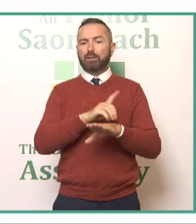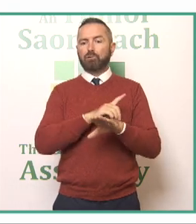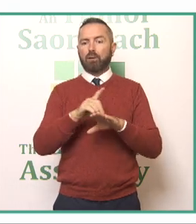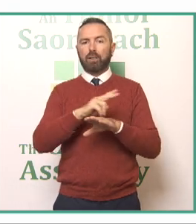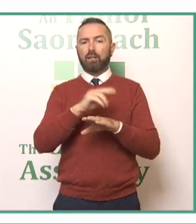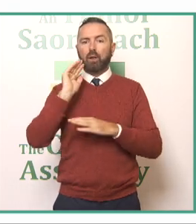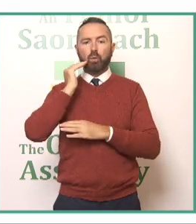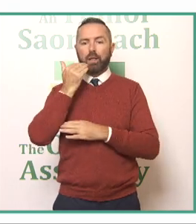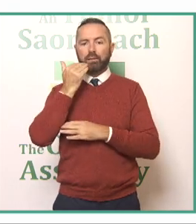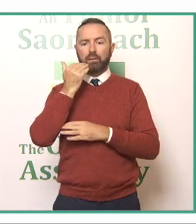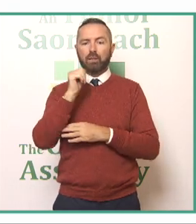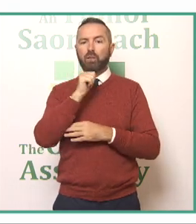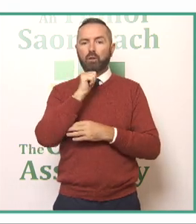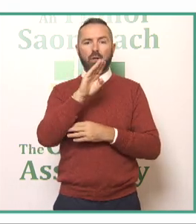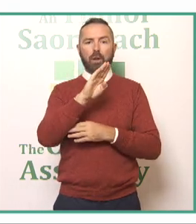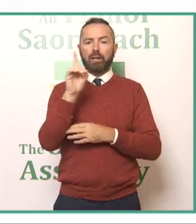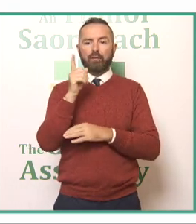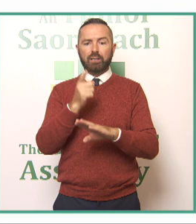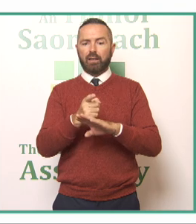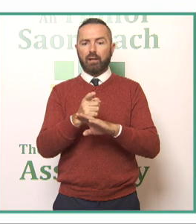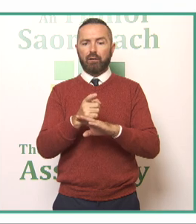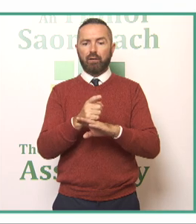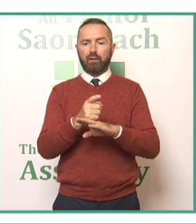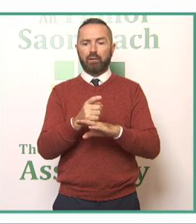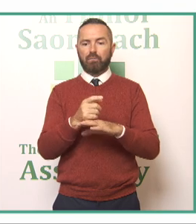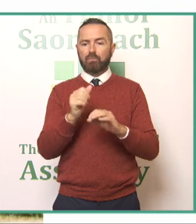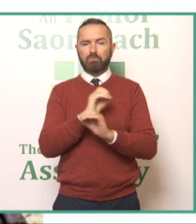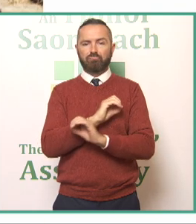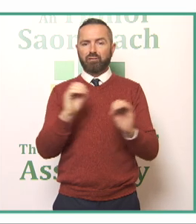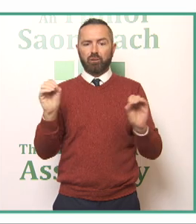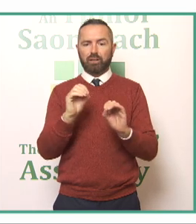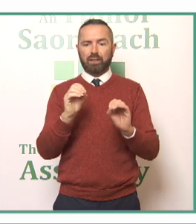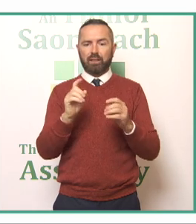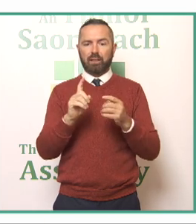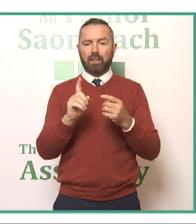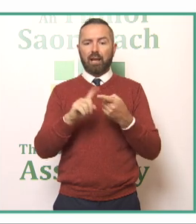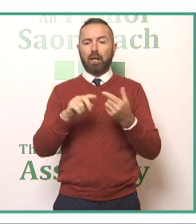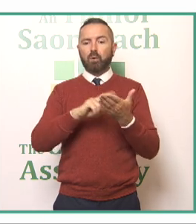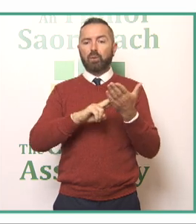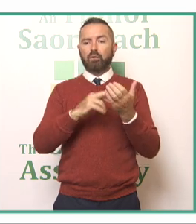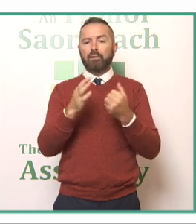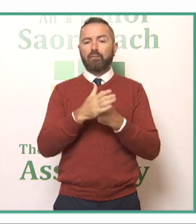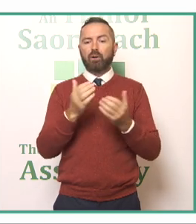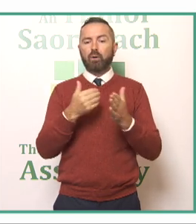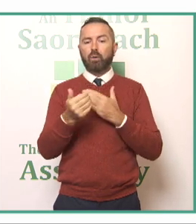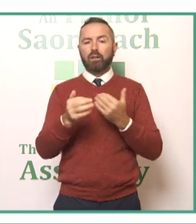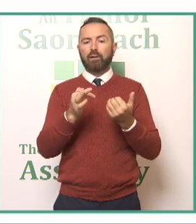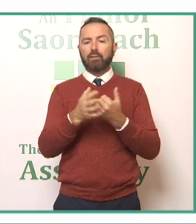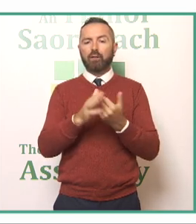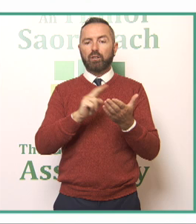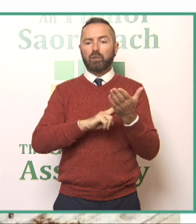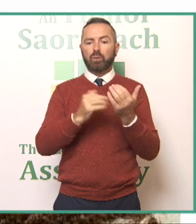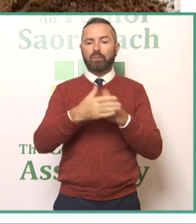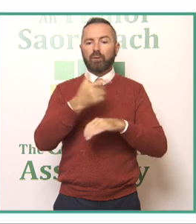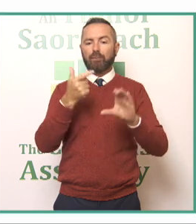it's not wet, there's no biodiversity here. And we're taking the peat for use as a